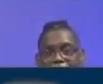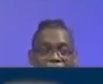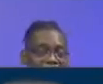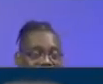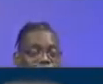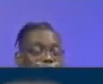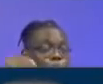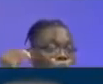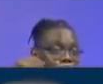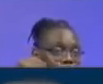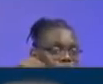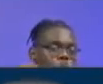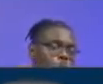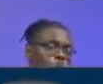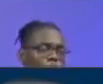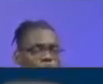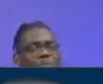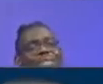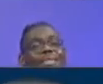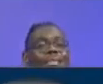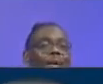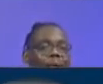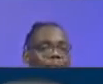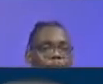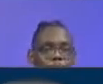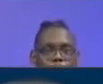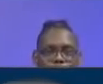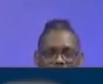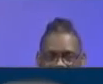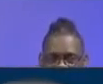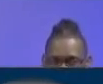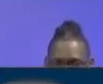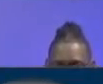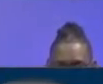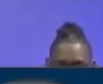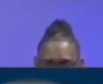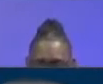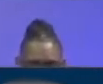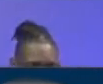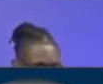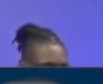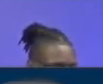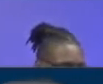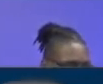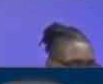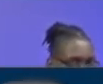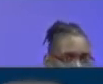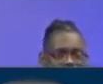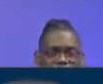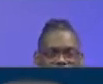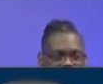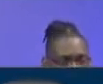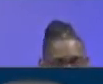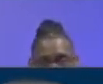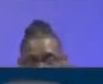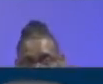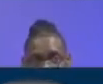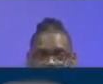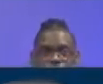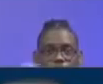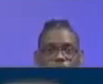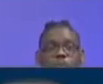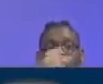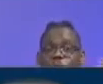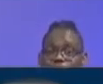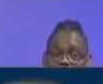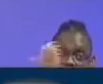to be as vigilant as possible, and to protect your life this Christmas by being vaccinated